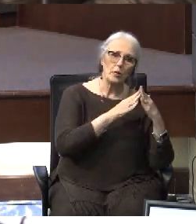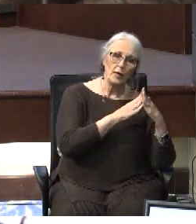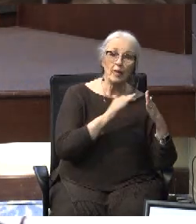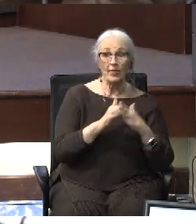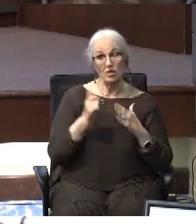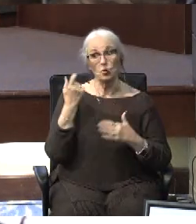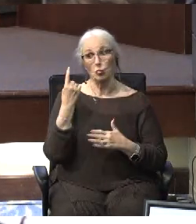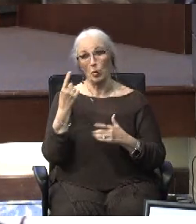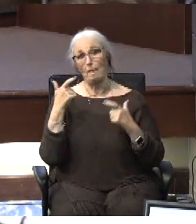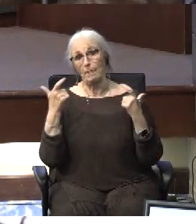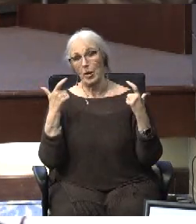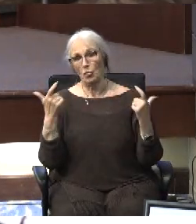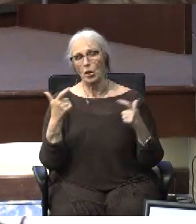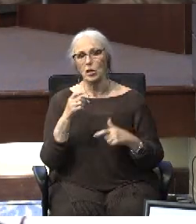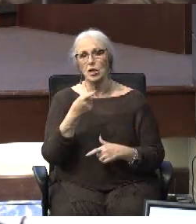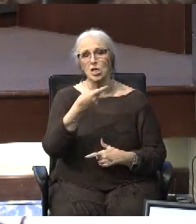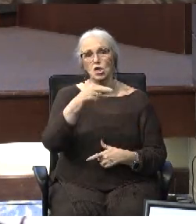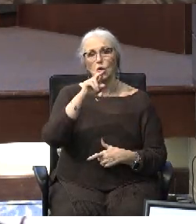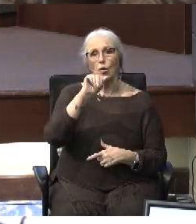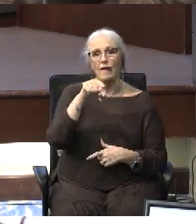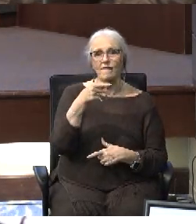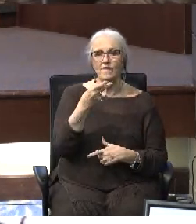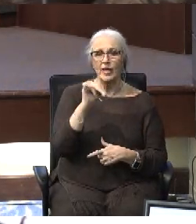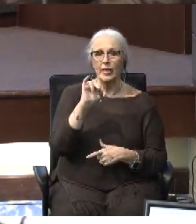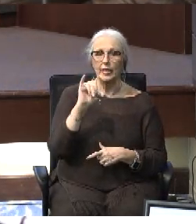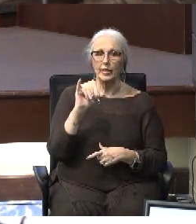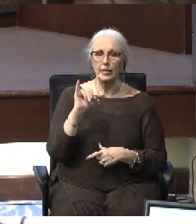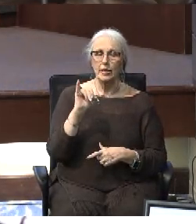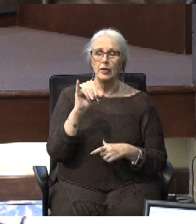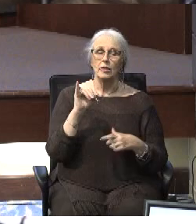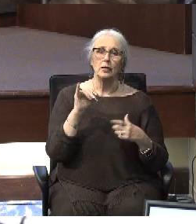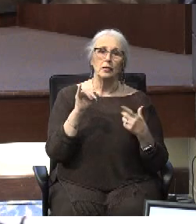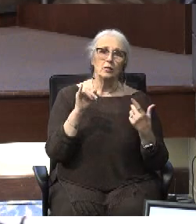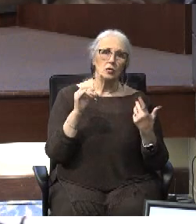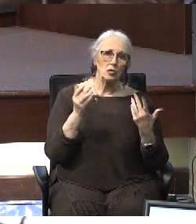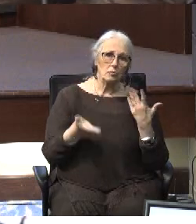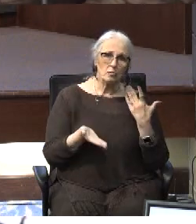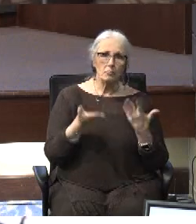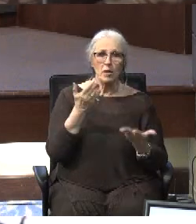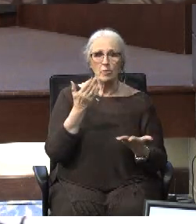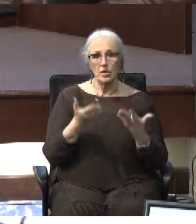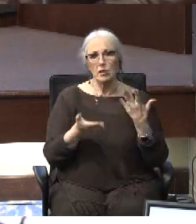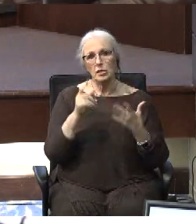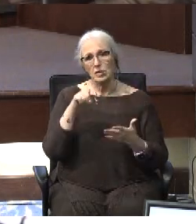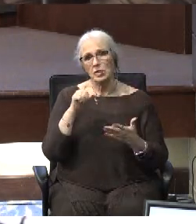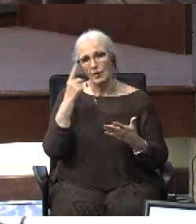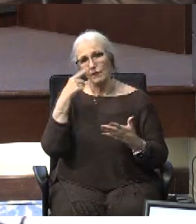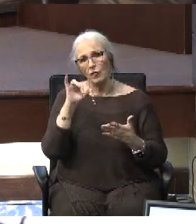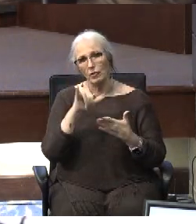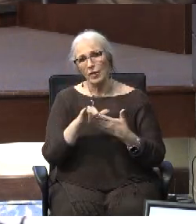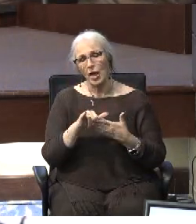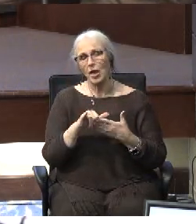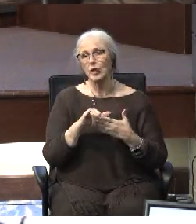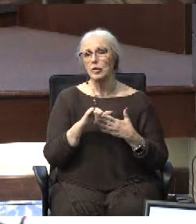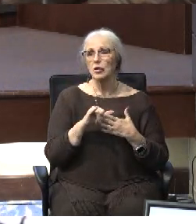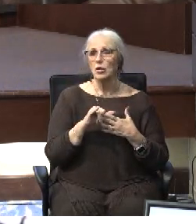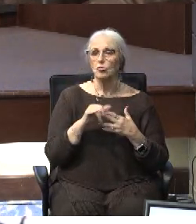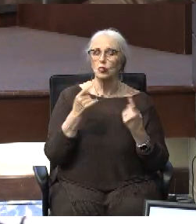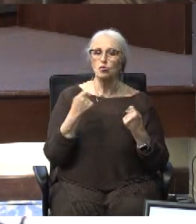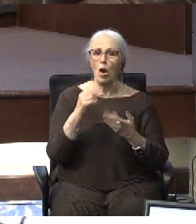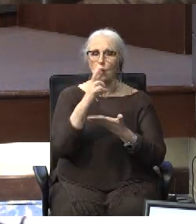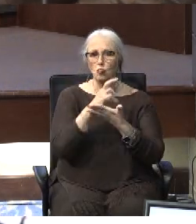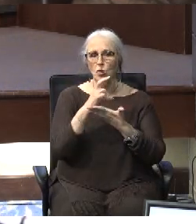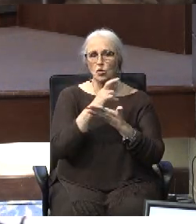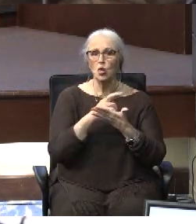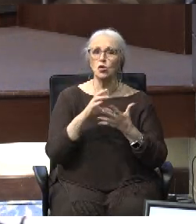one. Graffiti, we're also looking at, there may be a slight increase needed there, but we're trying to do a lot of research